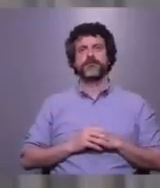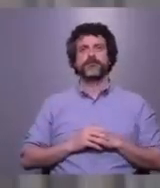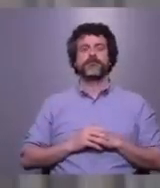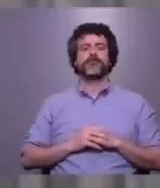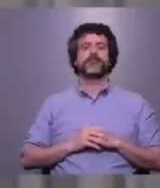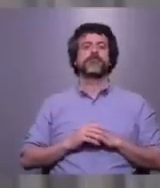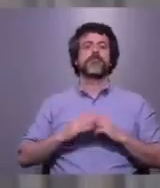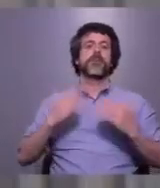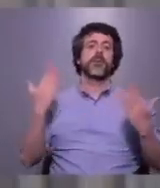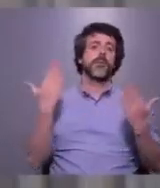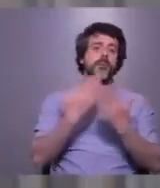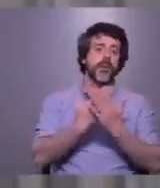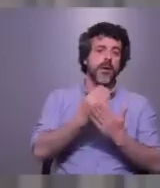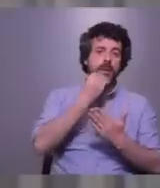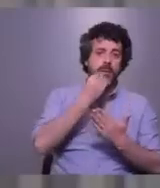no food,